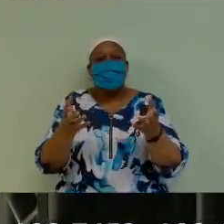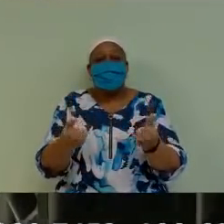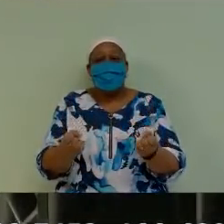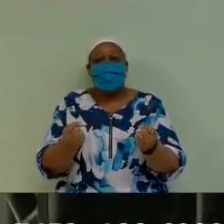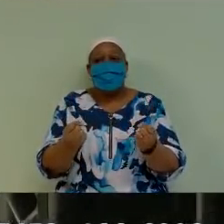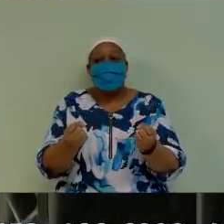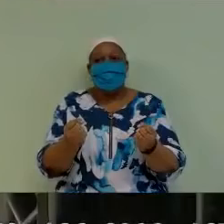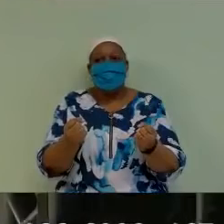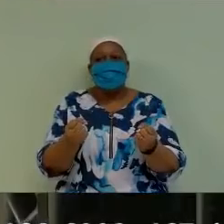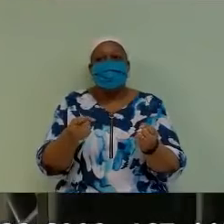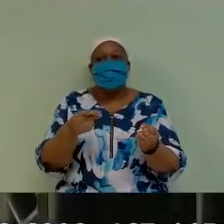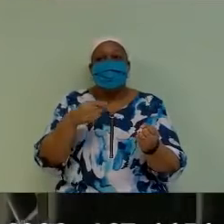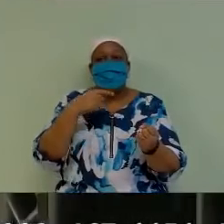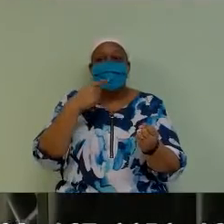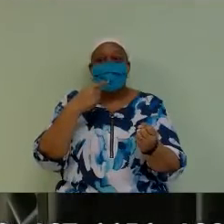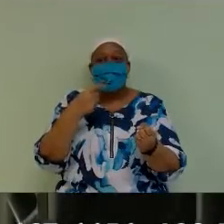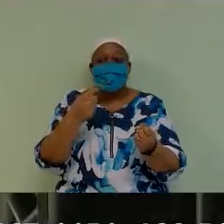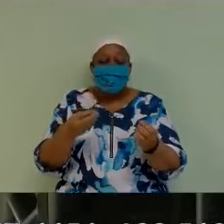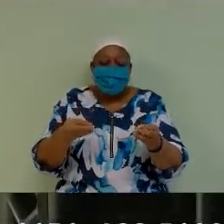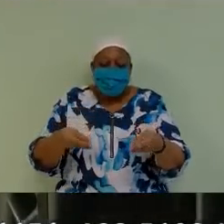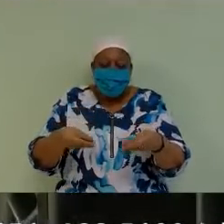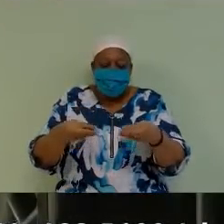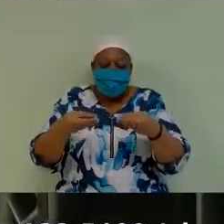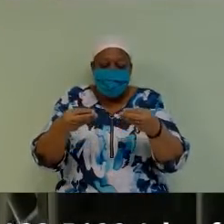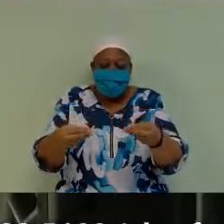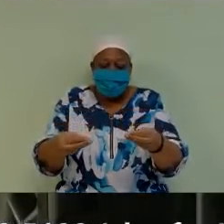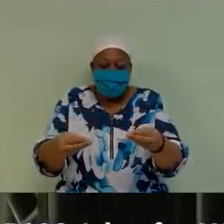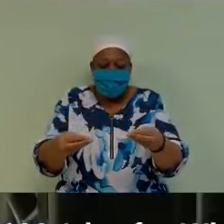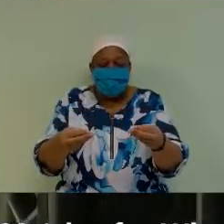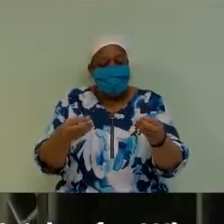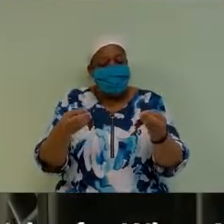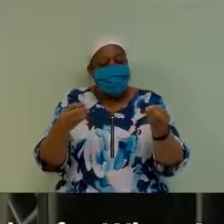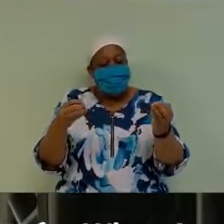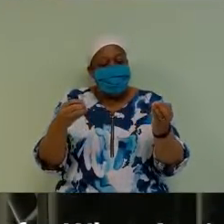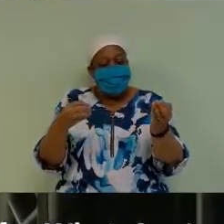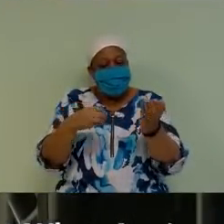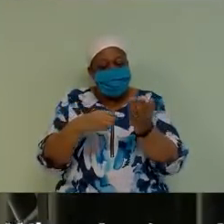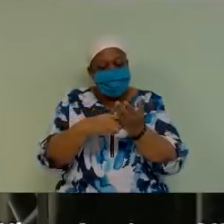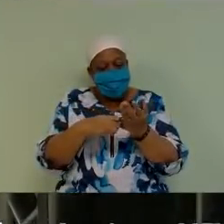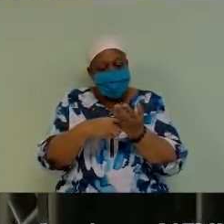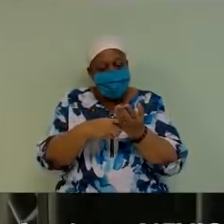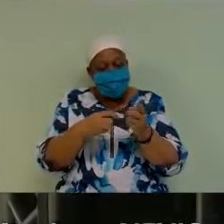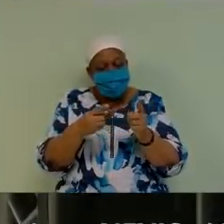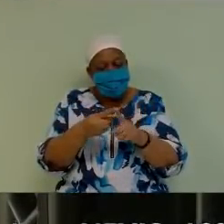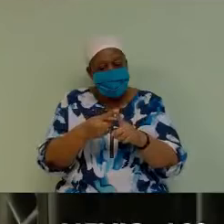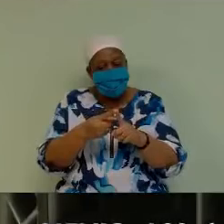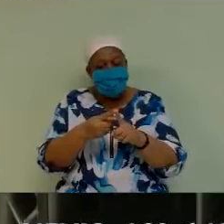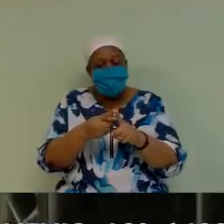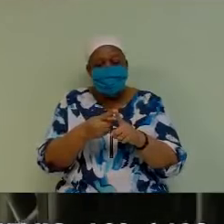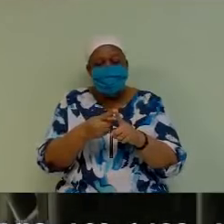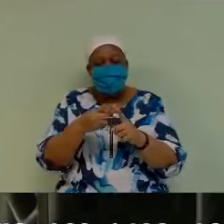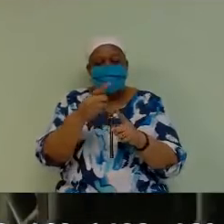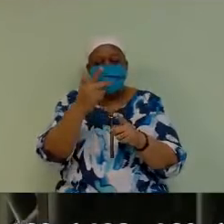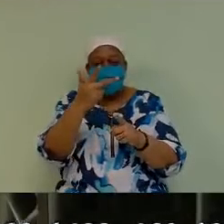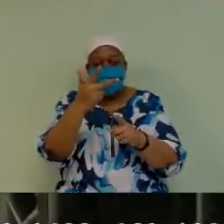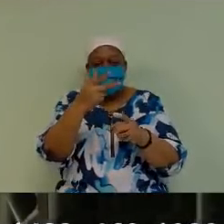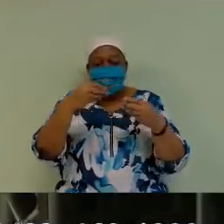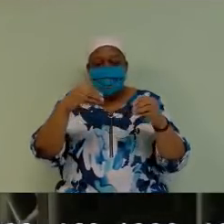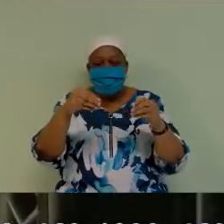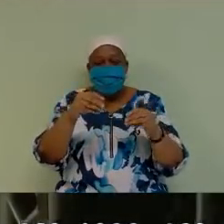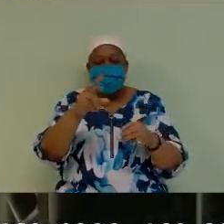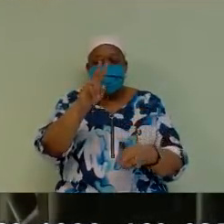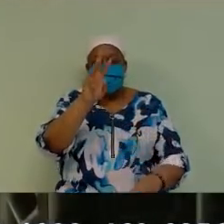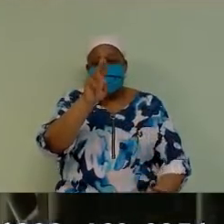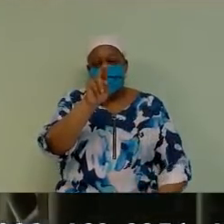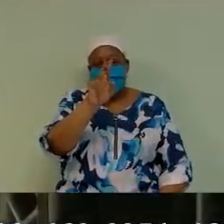single one of those courtesy clerks in the three main supermarkets that I shop at. That is the Rams, and there are three